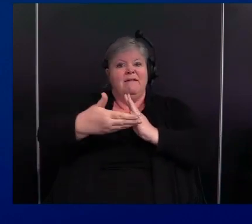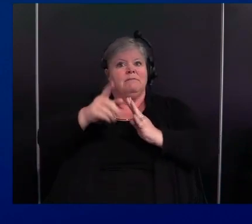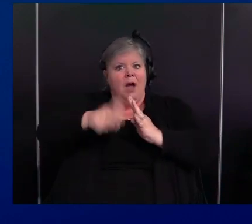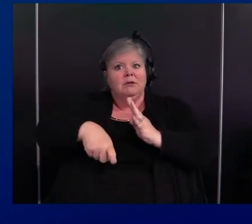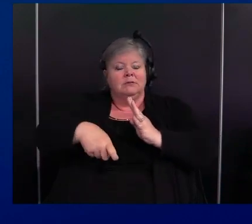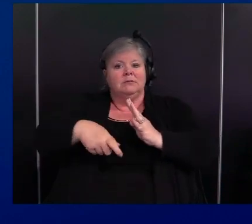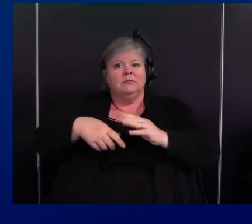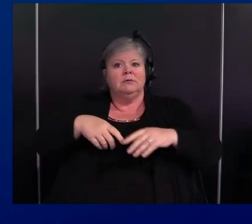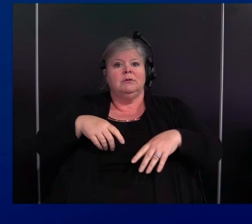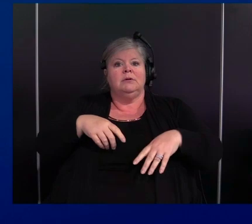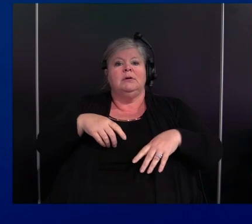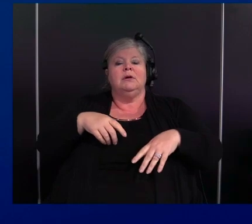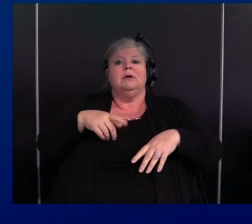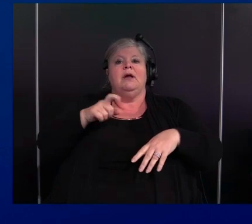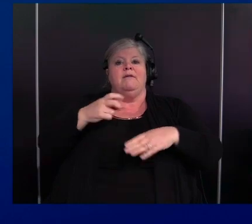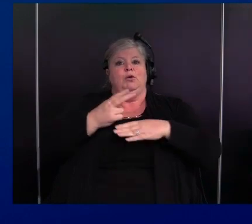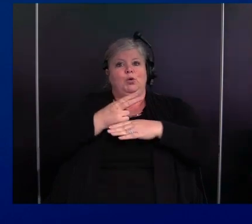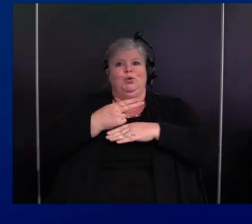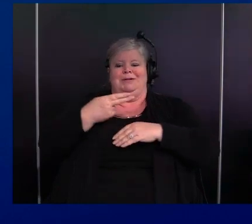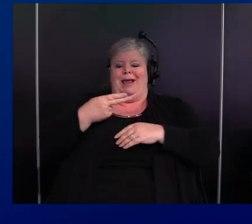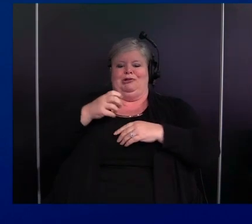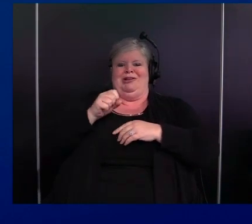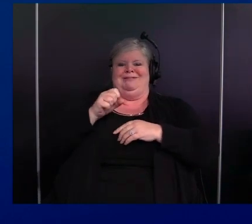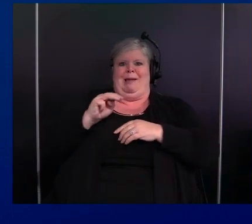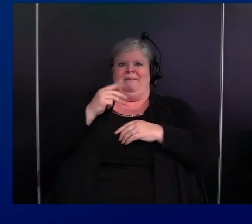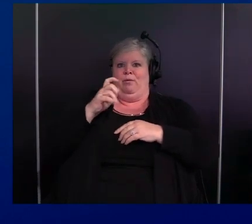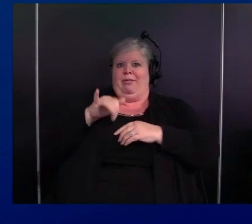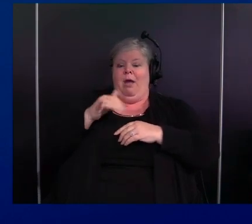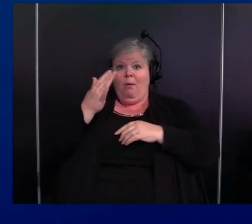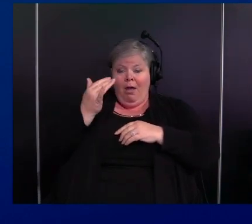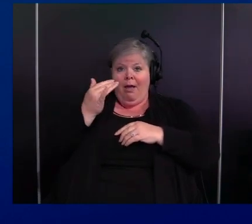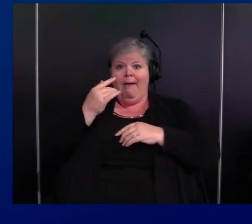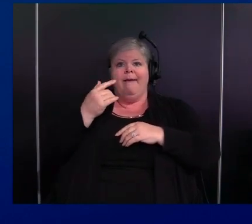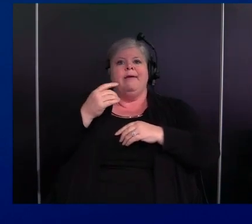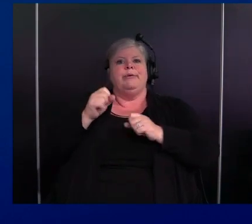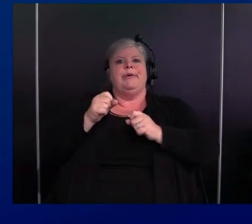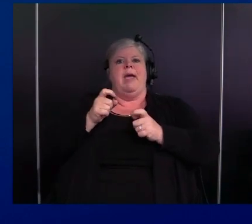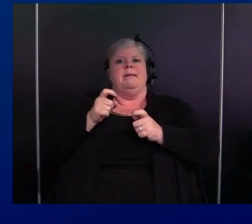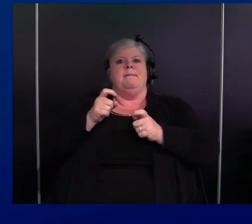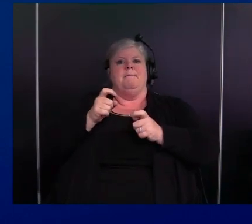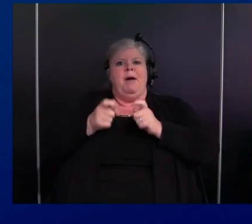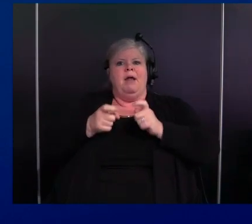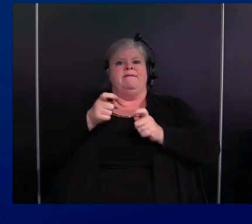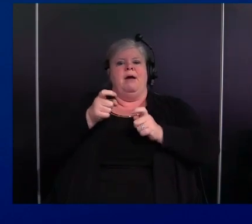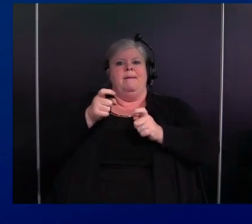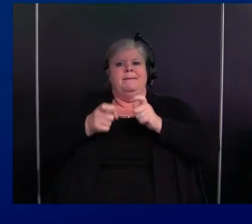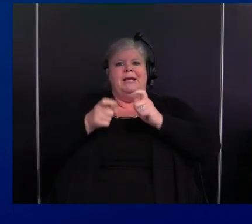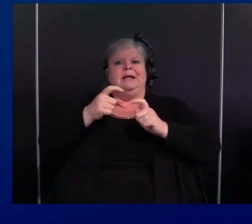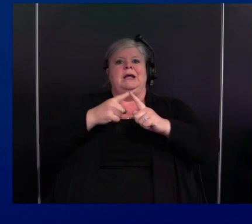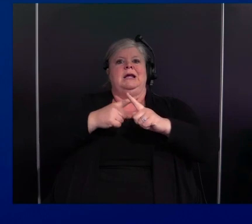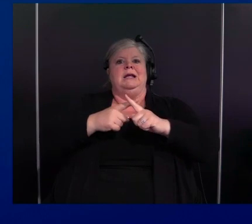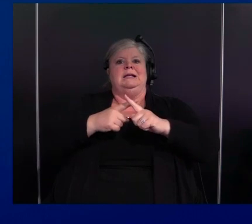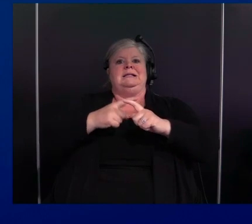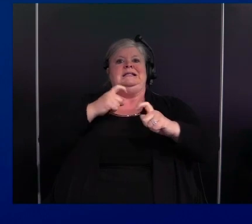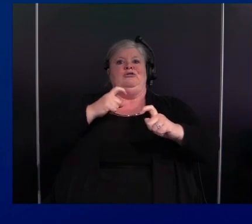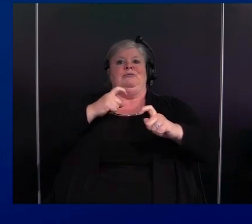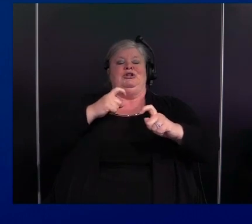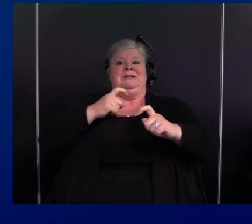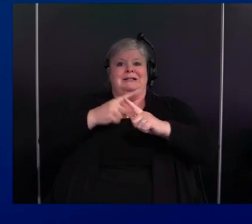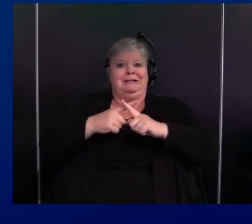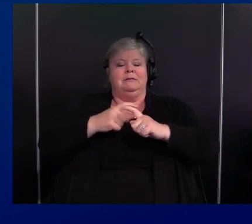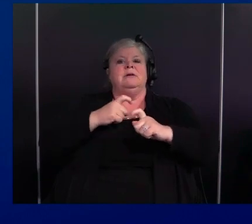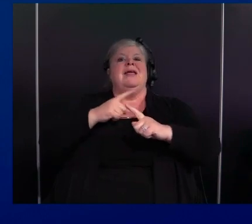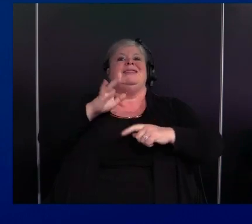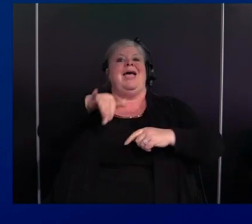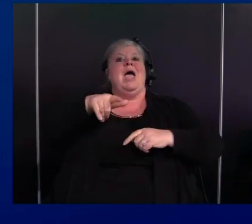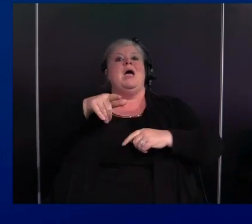So you have to use these HSMs because that's where you can do modifications to it, do a decryption event, but then what comes out of the HSM